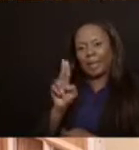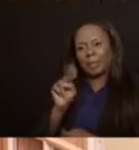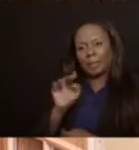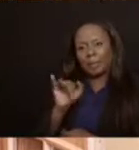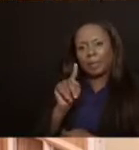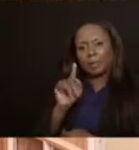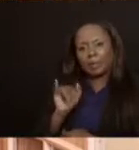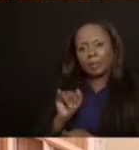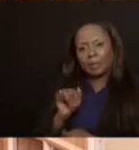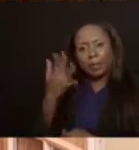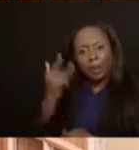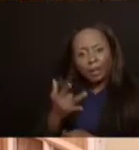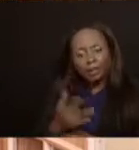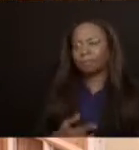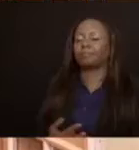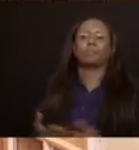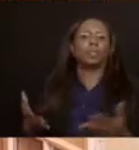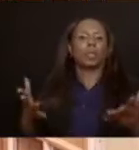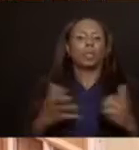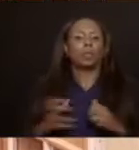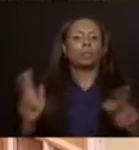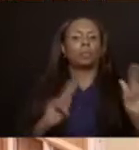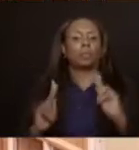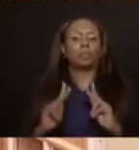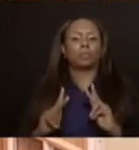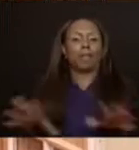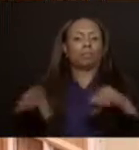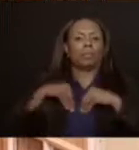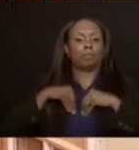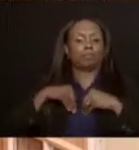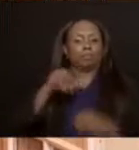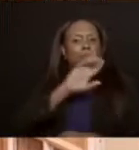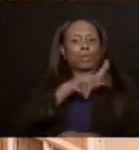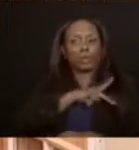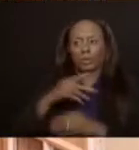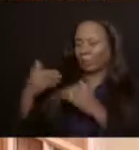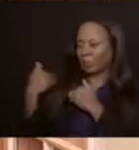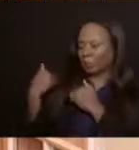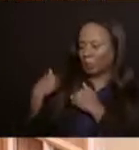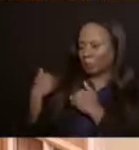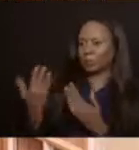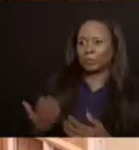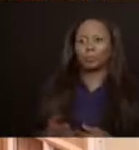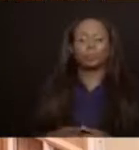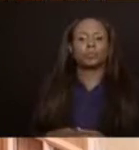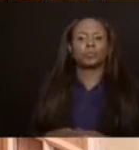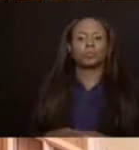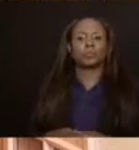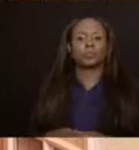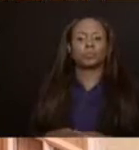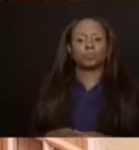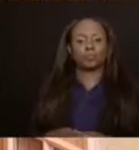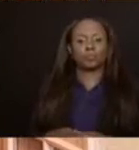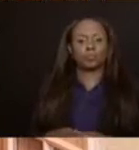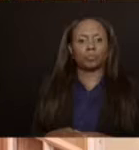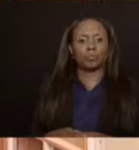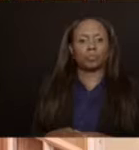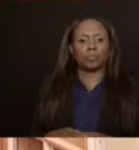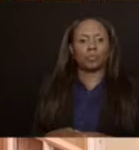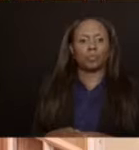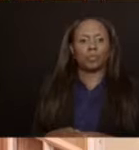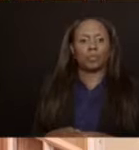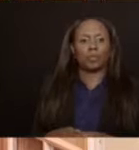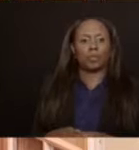personal responsibility and to protect themselves. We have said that we have our own